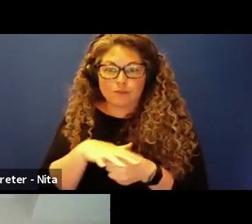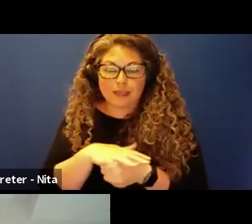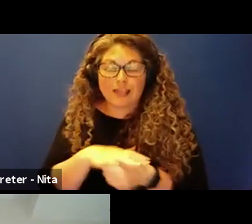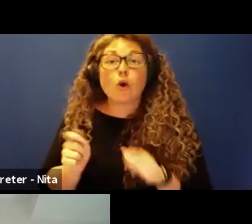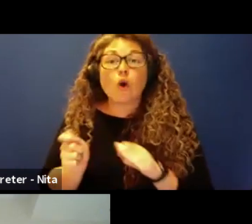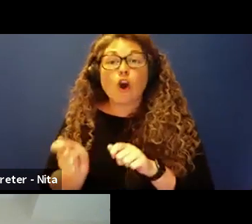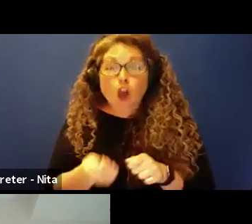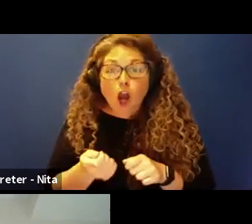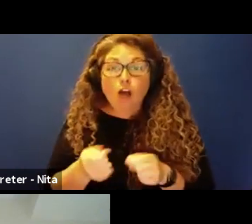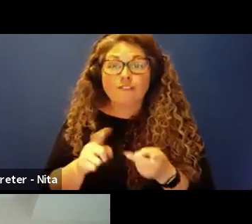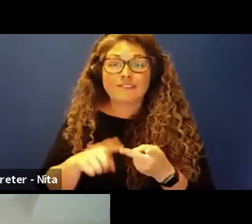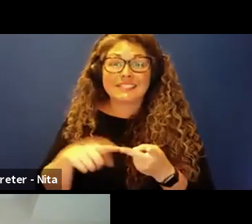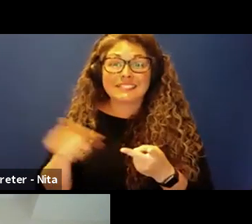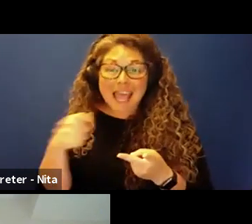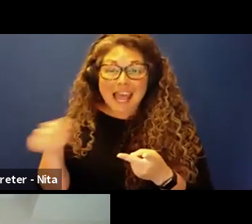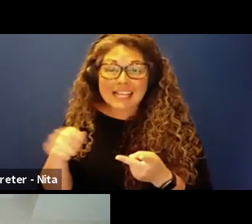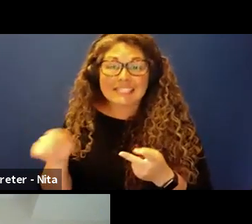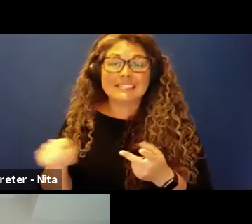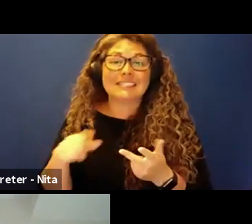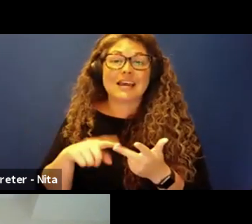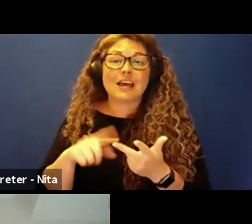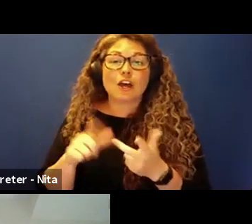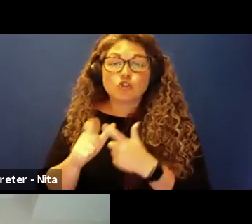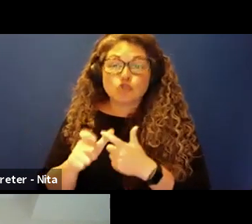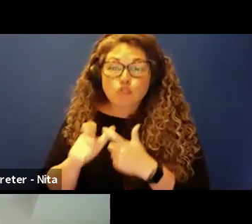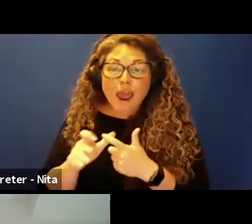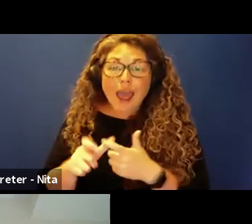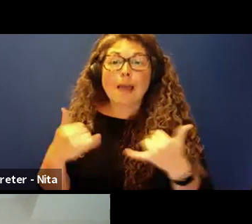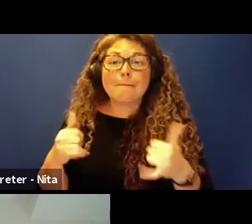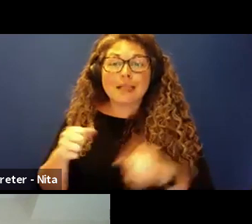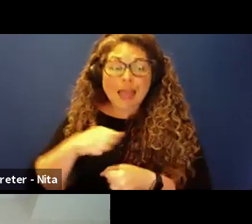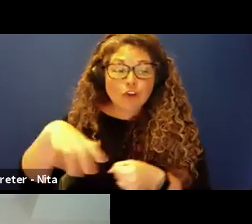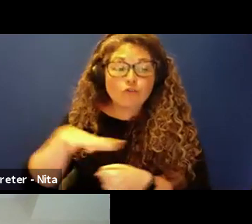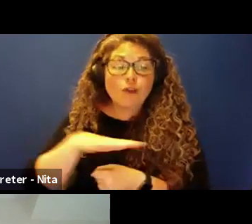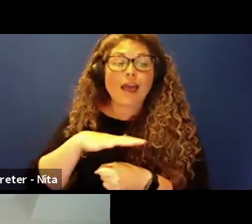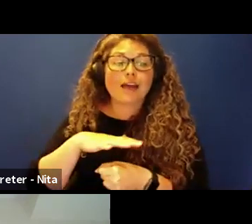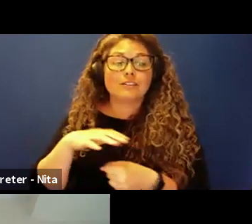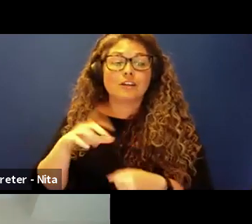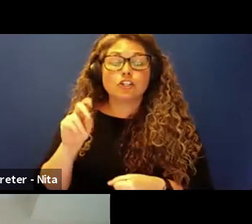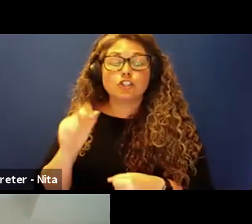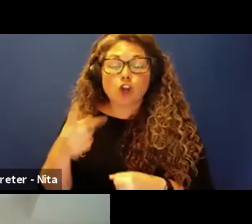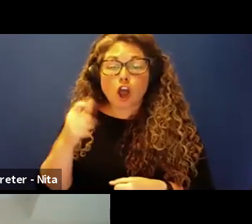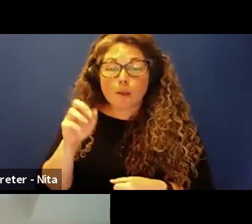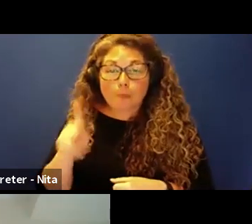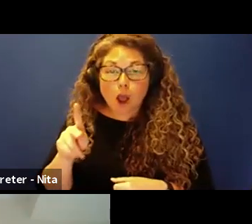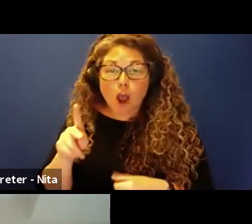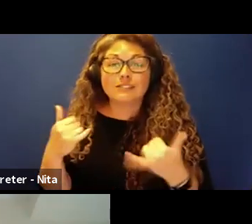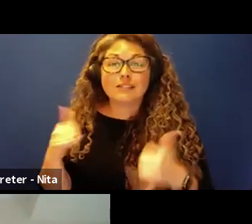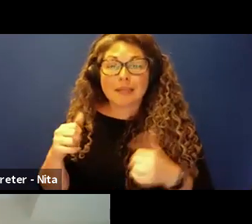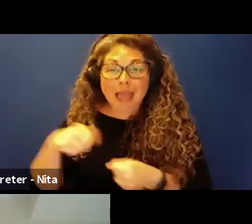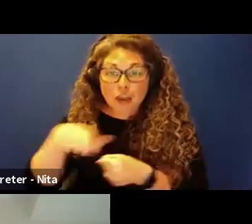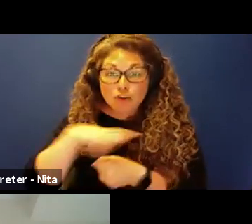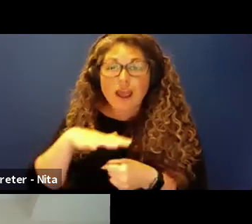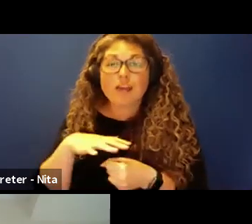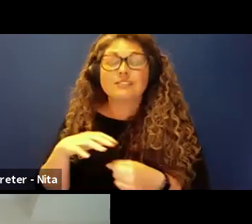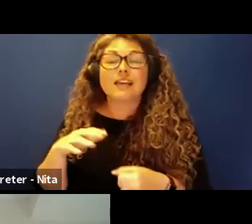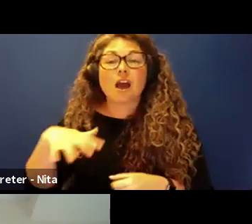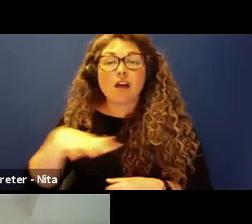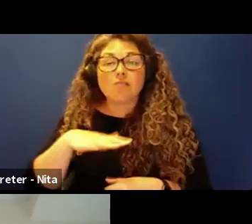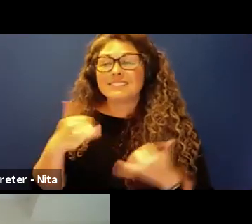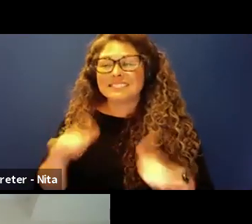courts, tracks, and fields. Playgrounds, public pools, recreation centers, and other indoor DPR facilities are